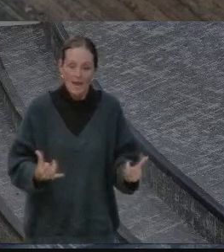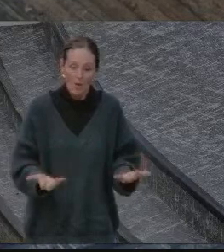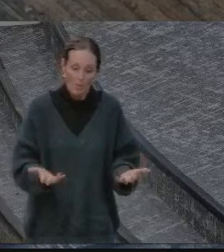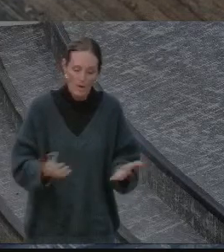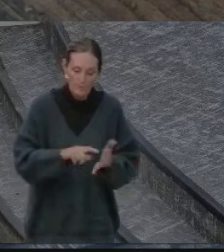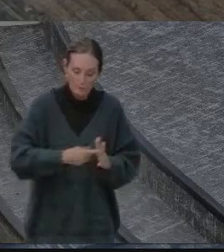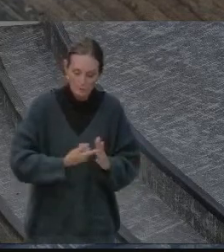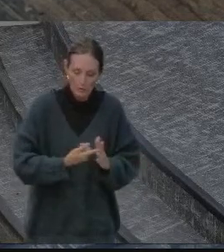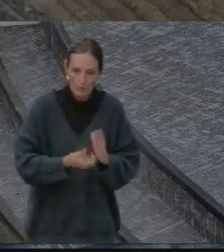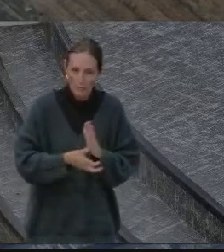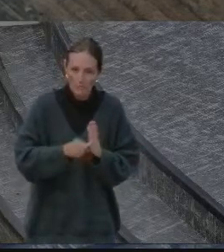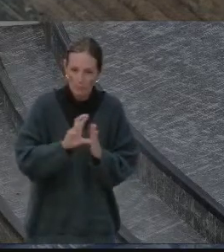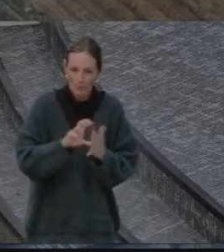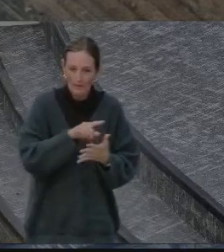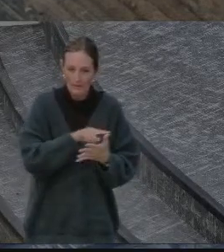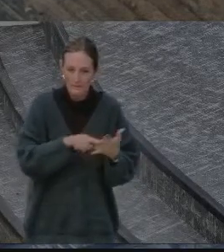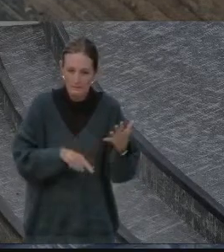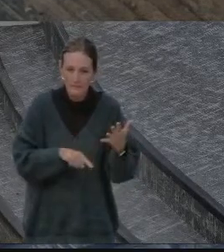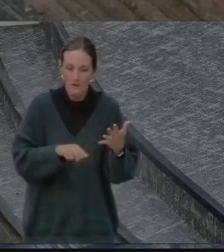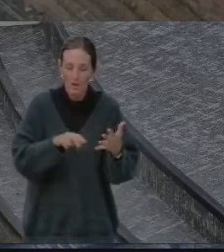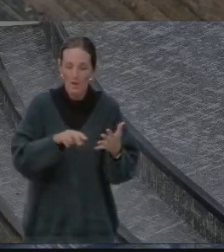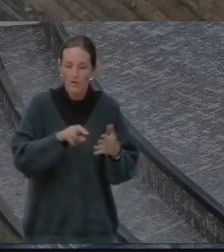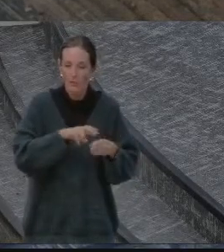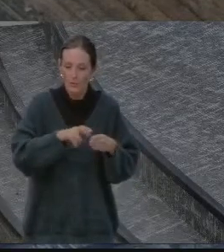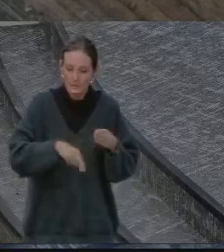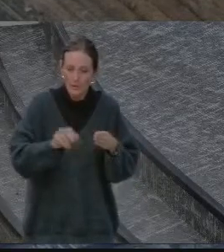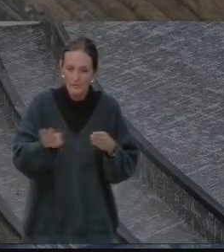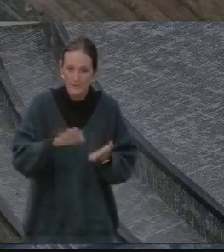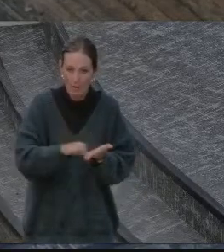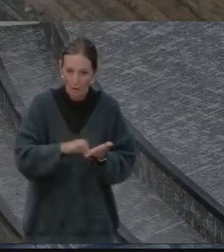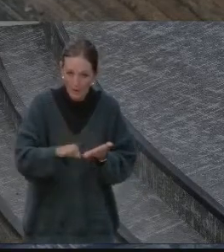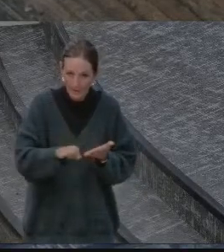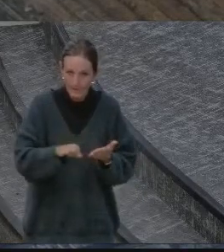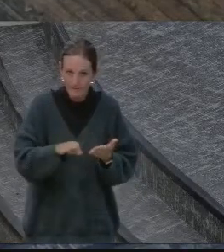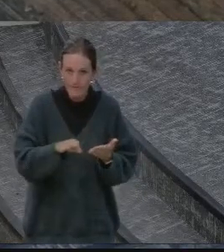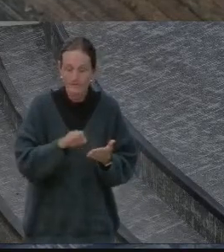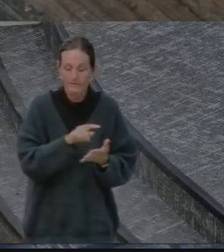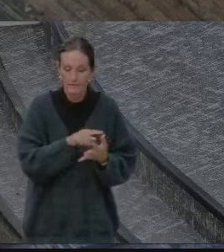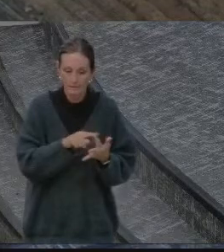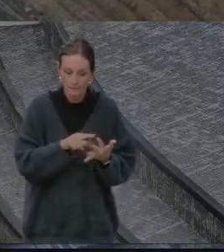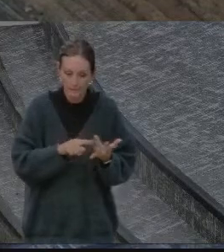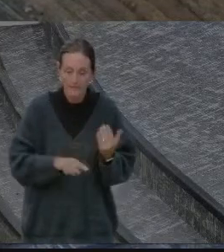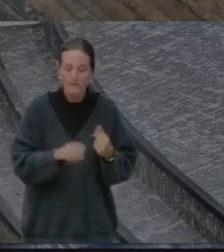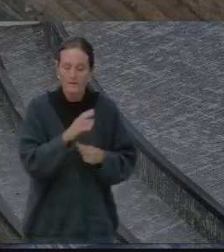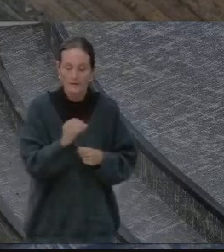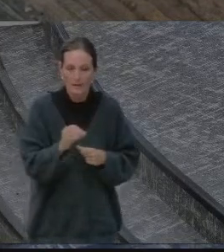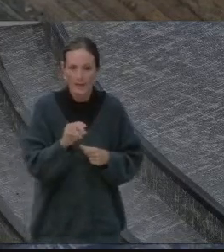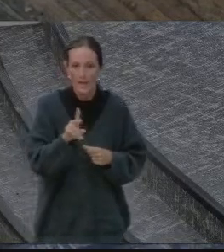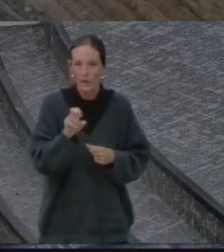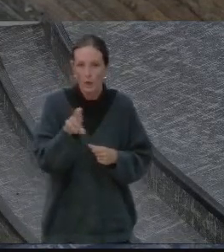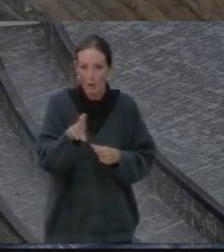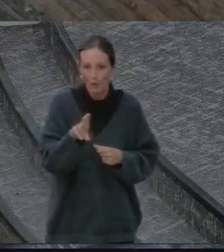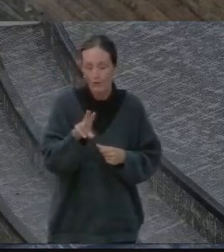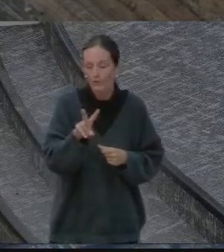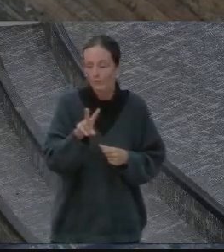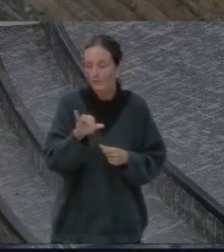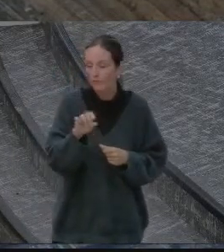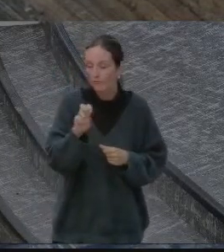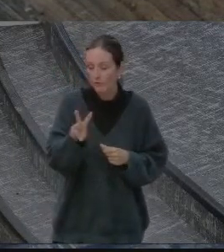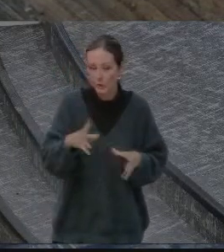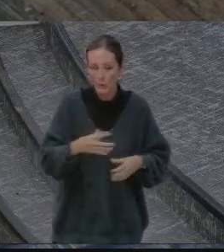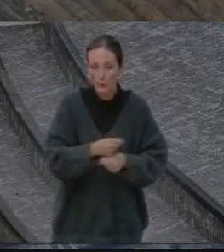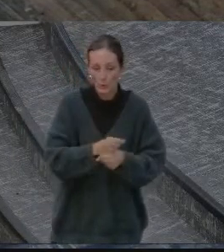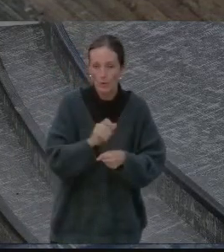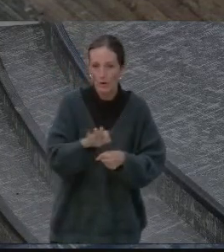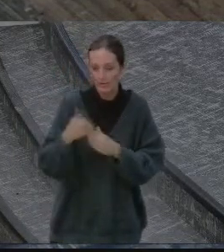going over the results of the audit and just an overview of what the responsibilities were. So I'll